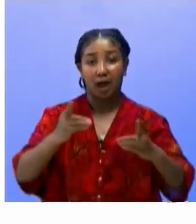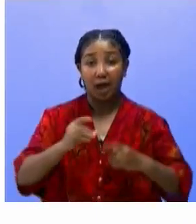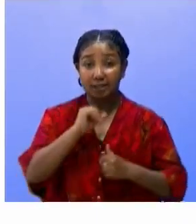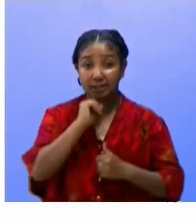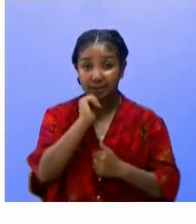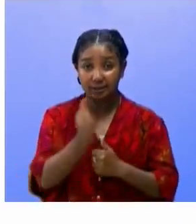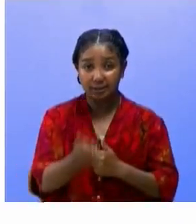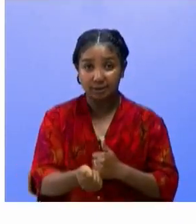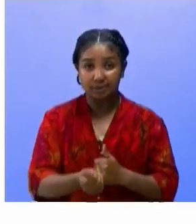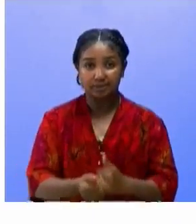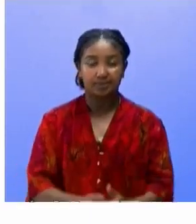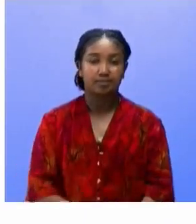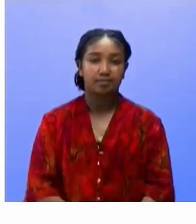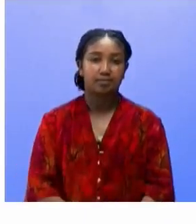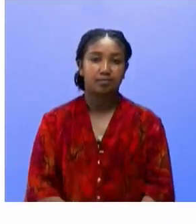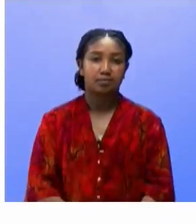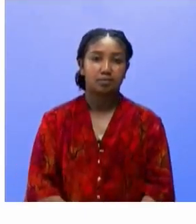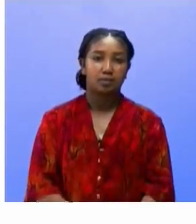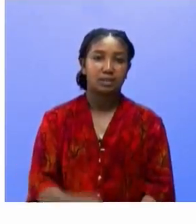hadn't